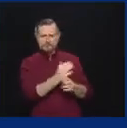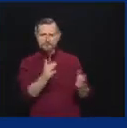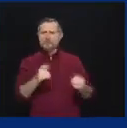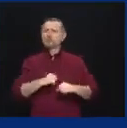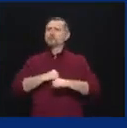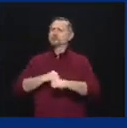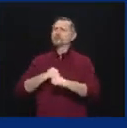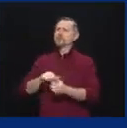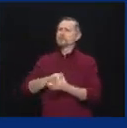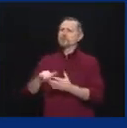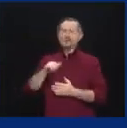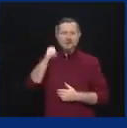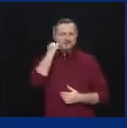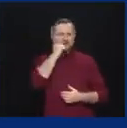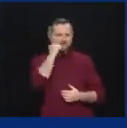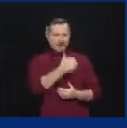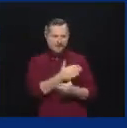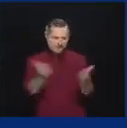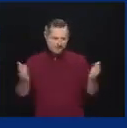day.